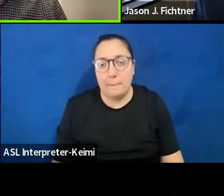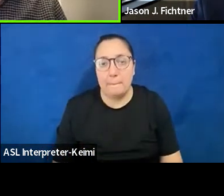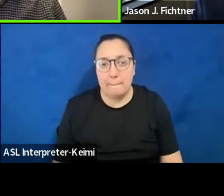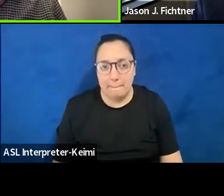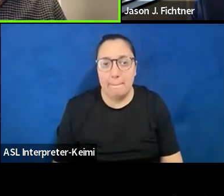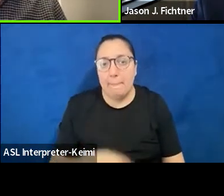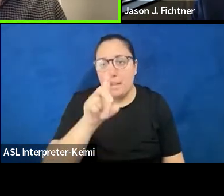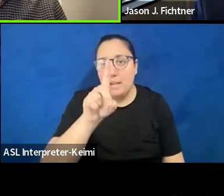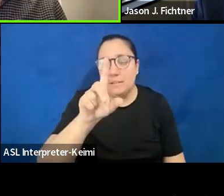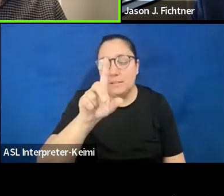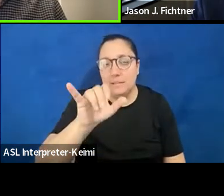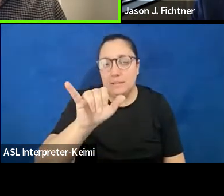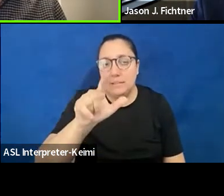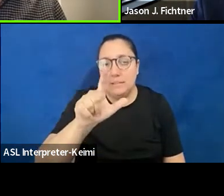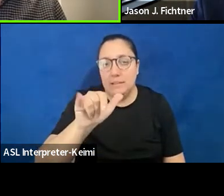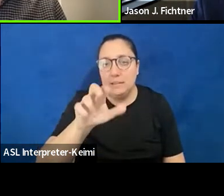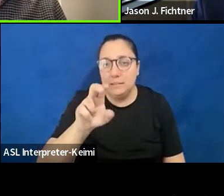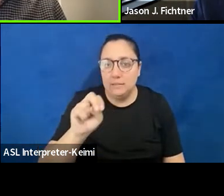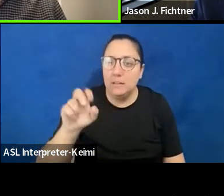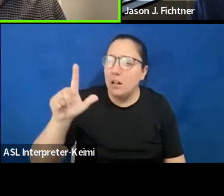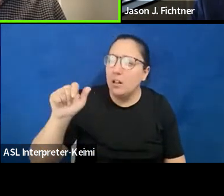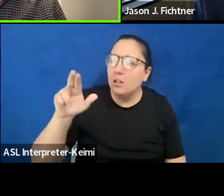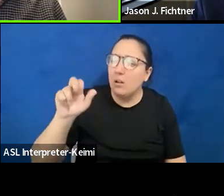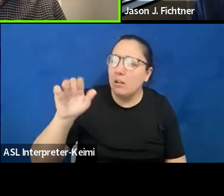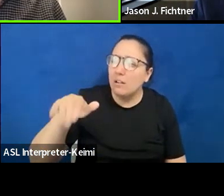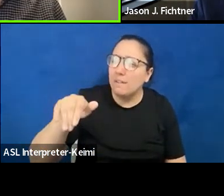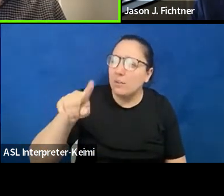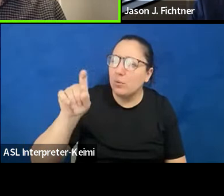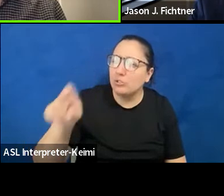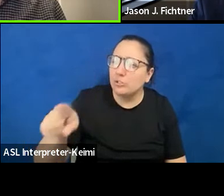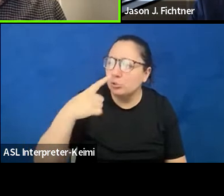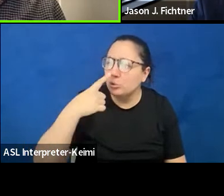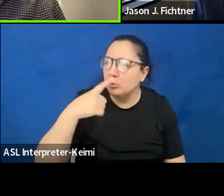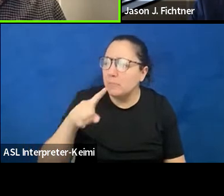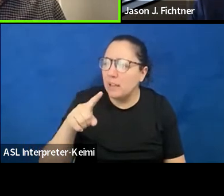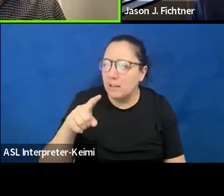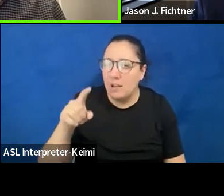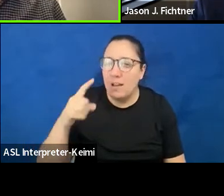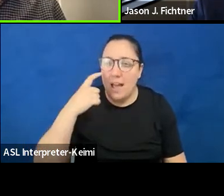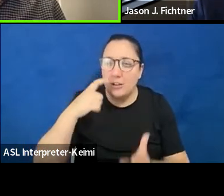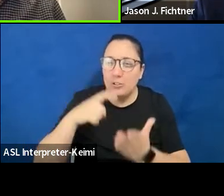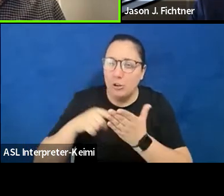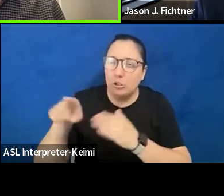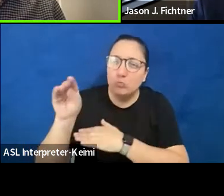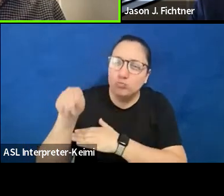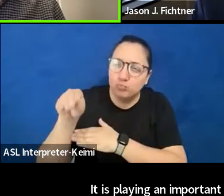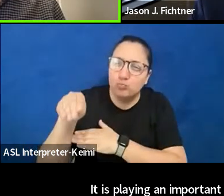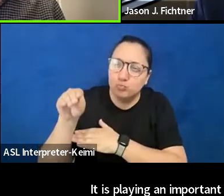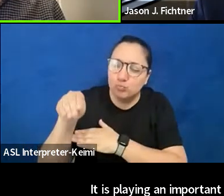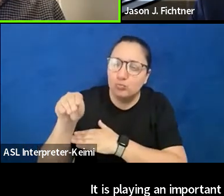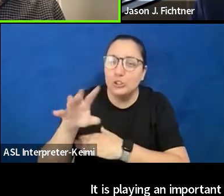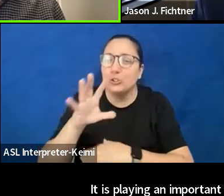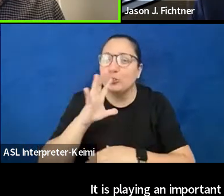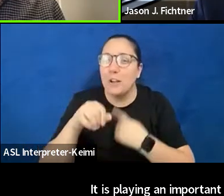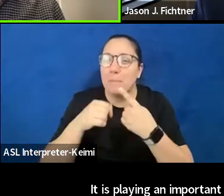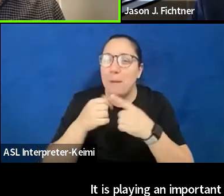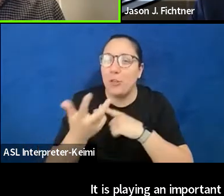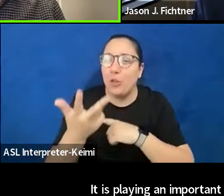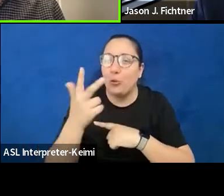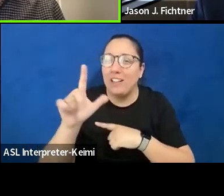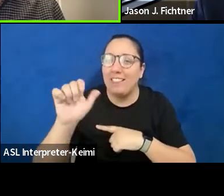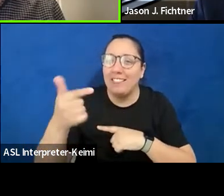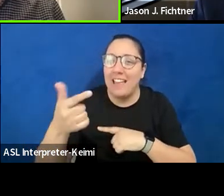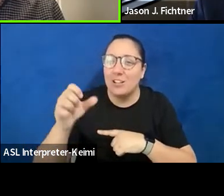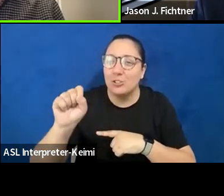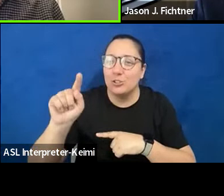Great. Thanks so much. Laura, just very quickly, I was wondering if you could, I saw you nodding along when Tristy was talking about the three-legged stool. I just wanted to be